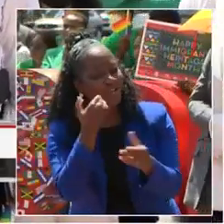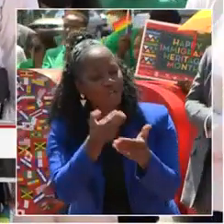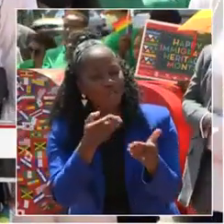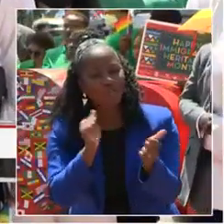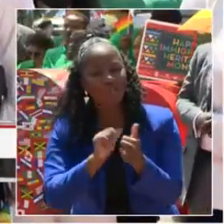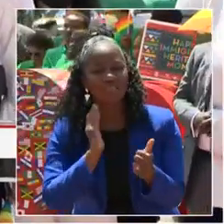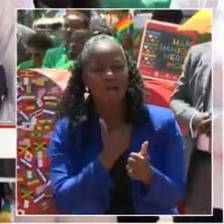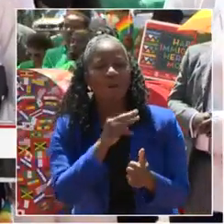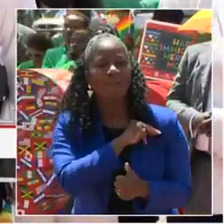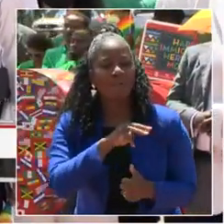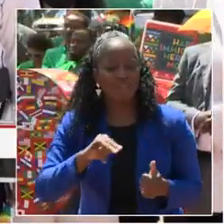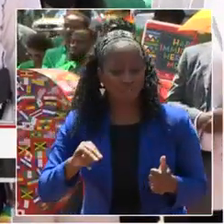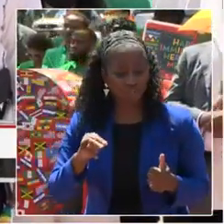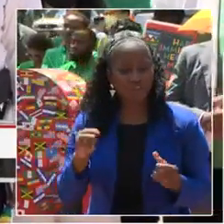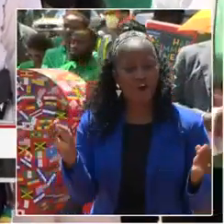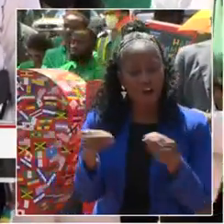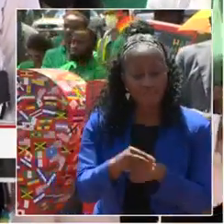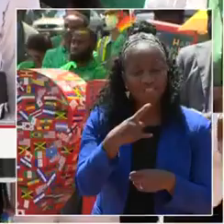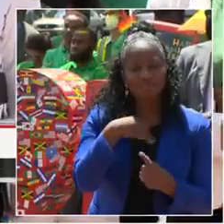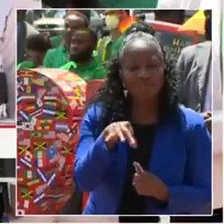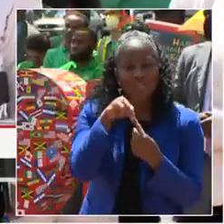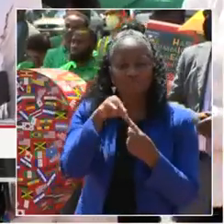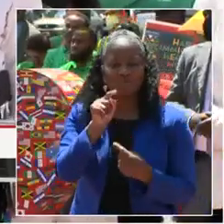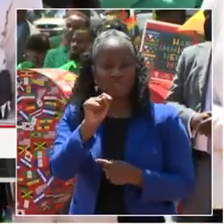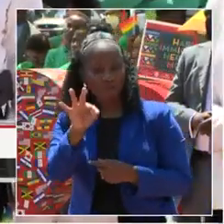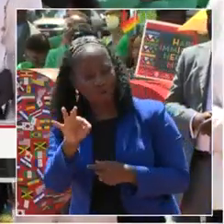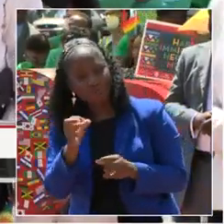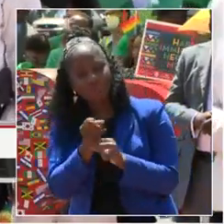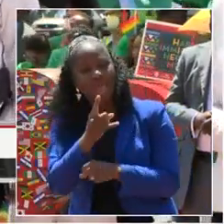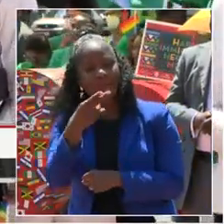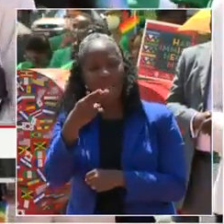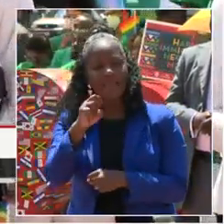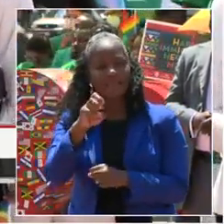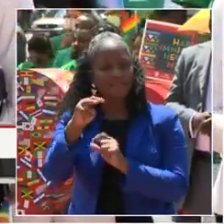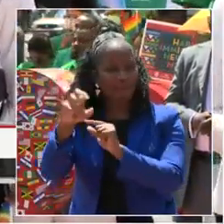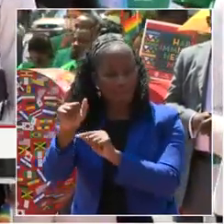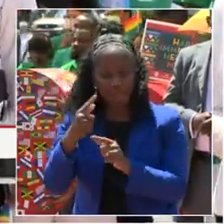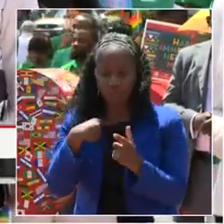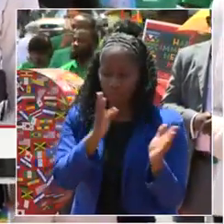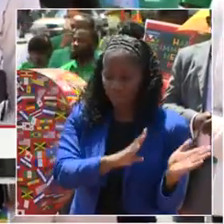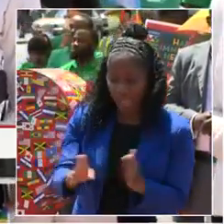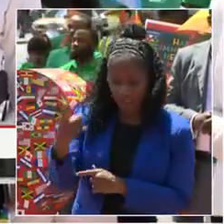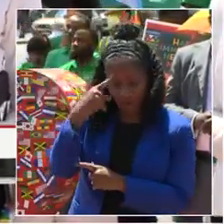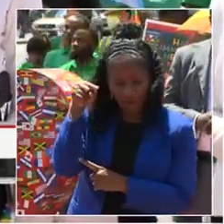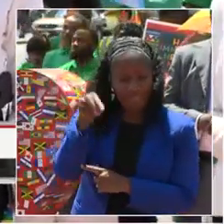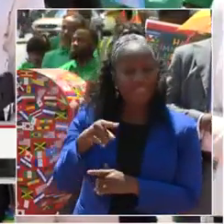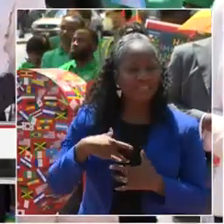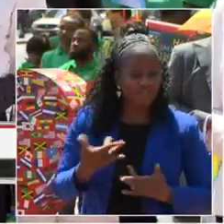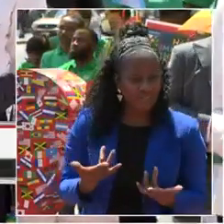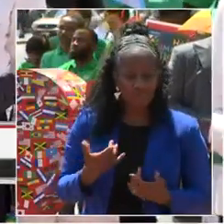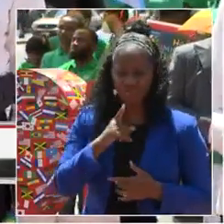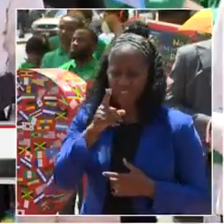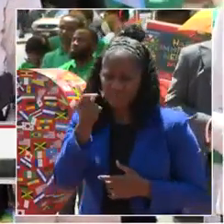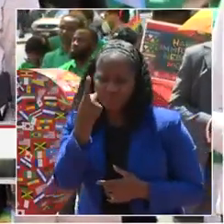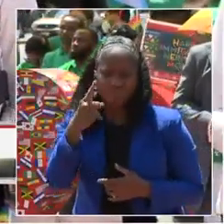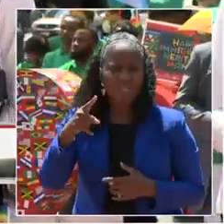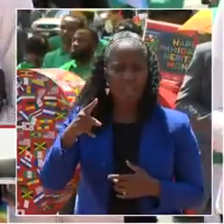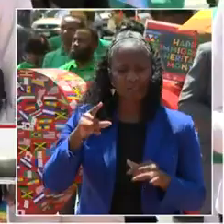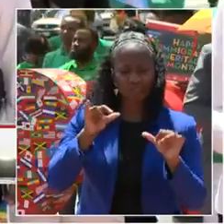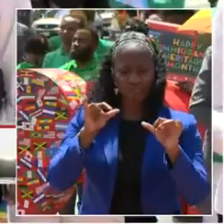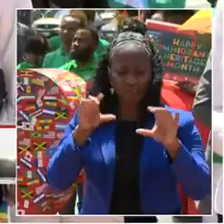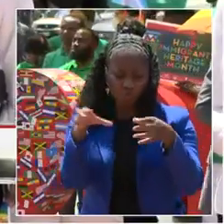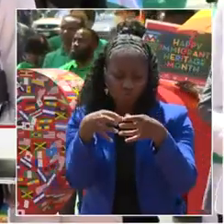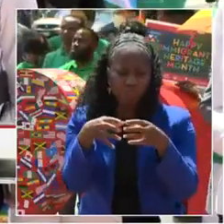Events Task Force with our partners at MPD and HSEMA to plan for these events, to understand the crowd size. What we do tell